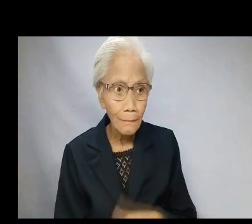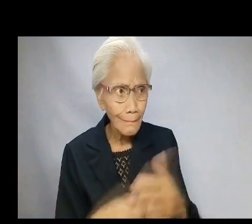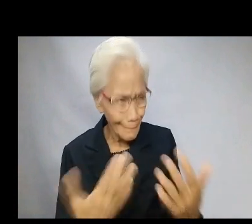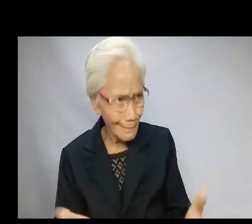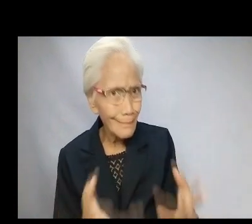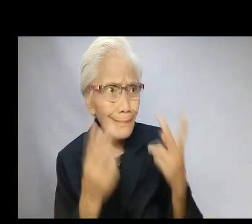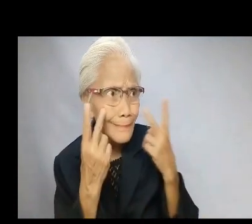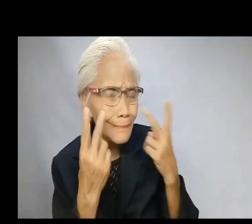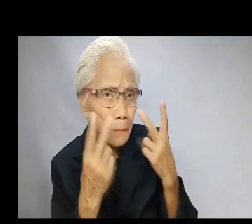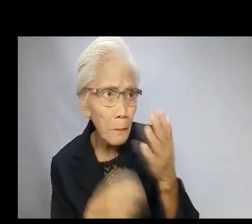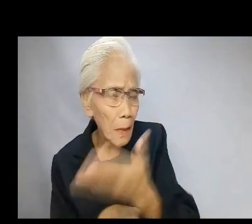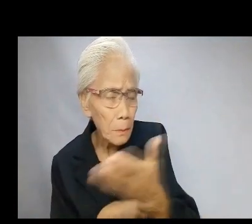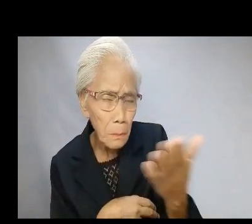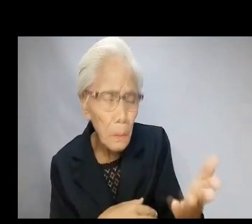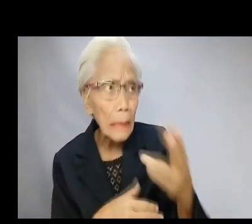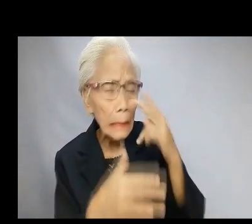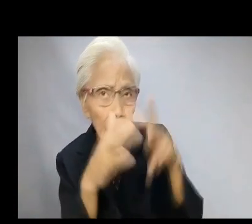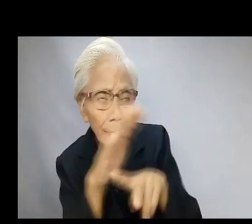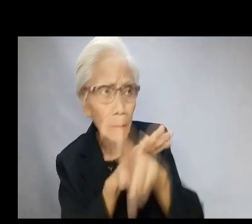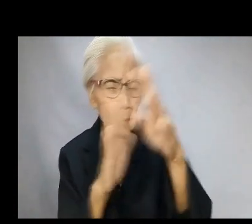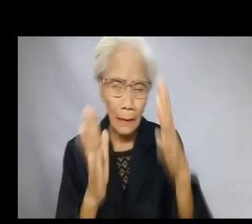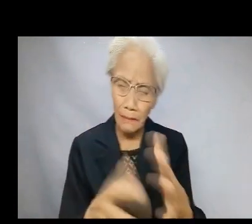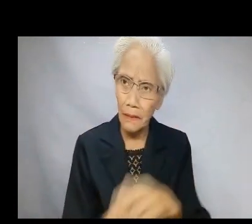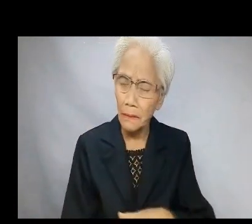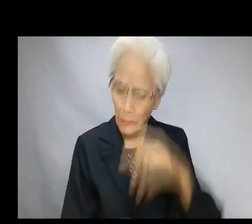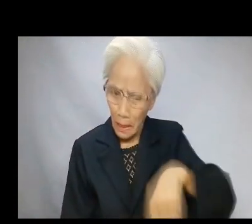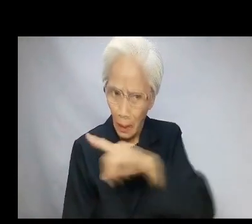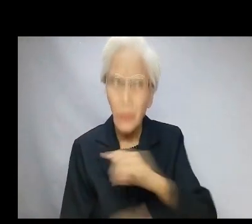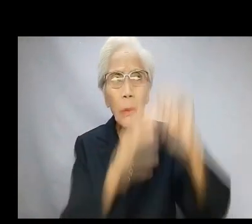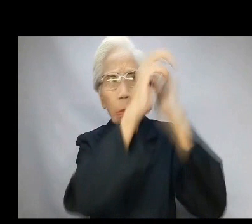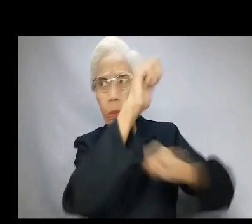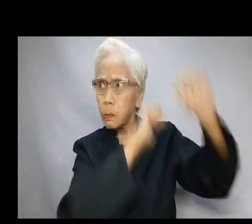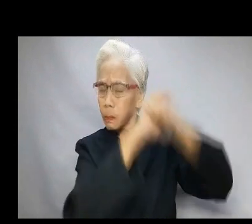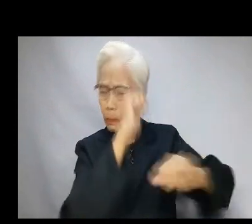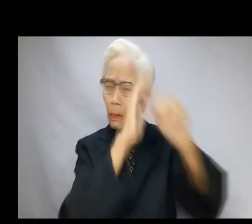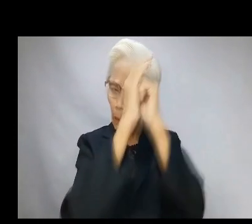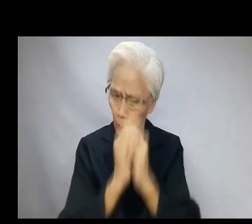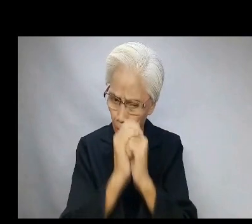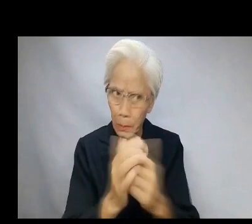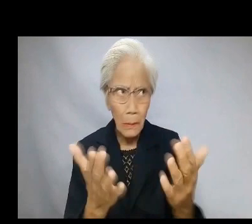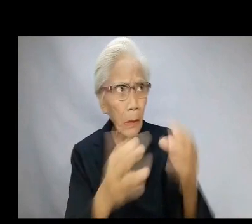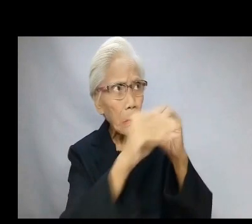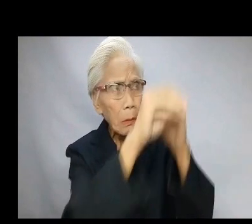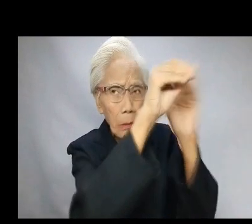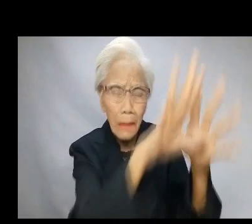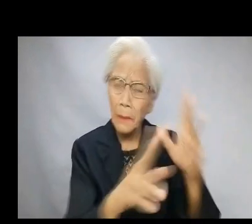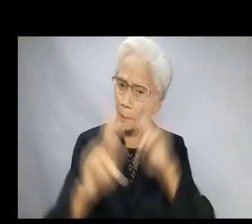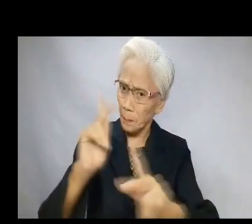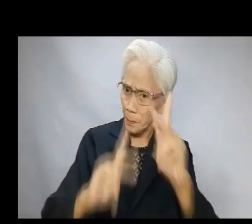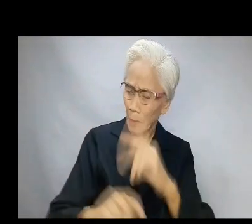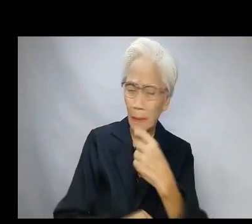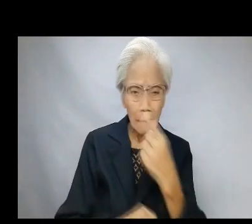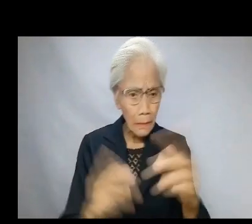I can see that you are a prophet. Our ancestors worshipped on this mountain, but you people say that